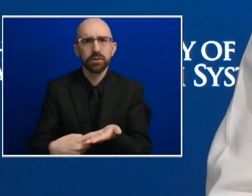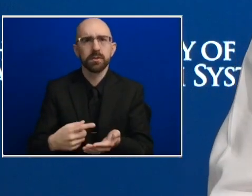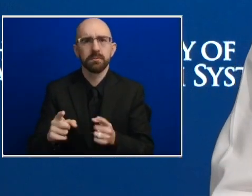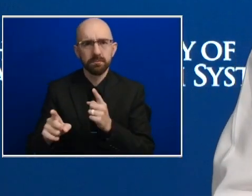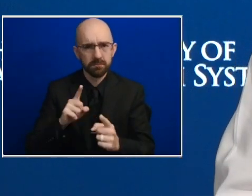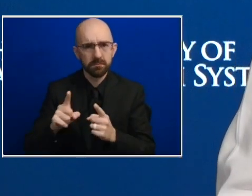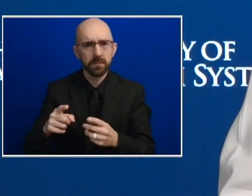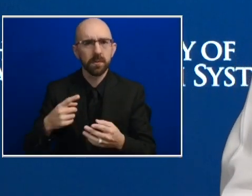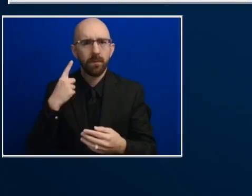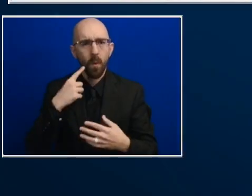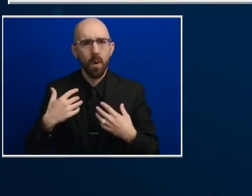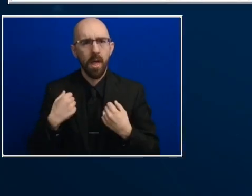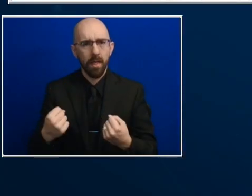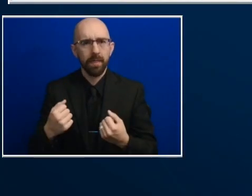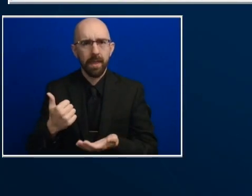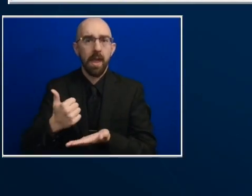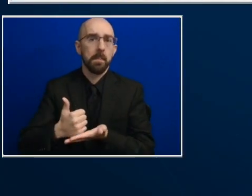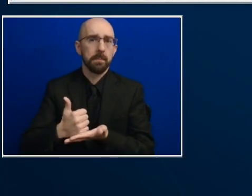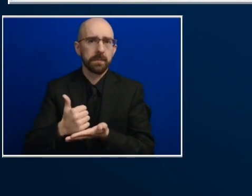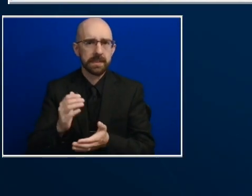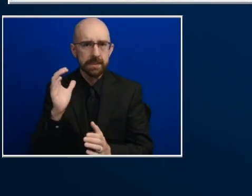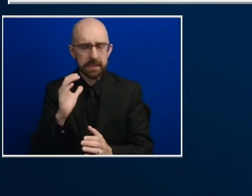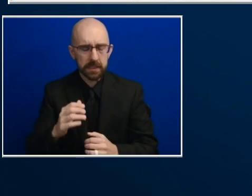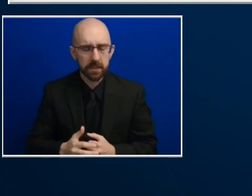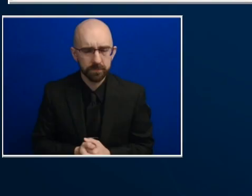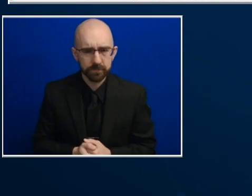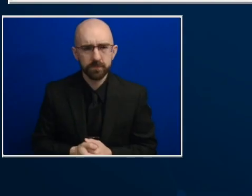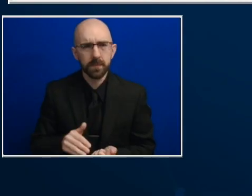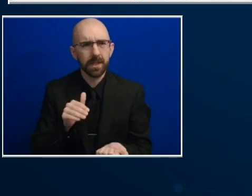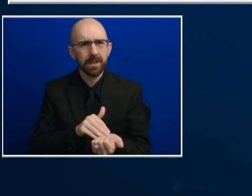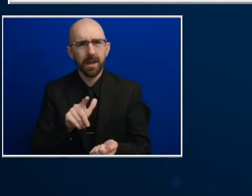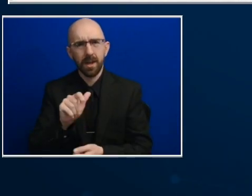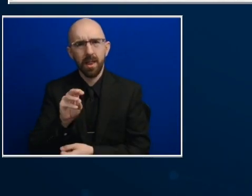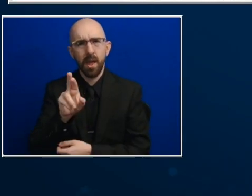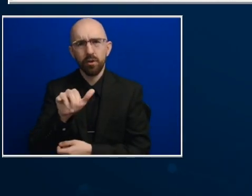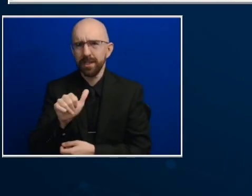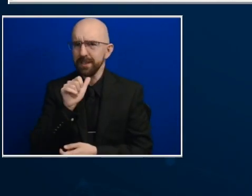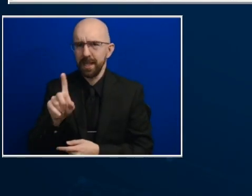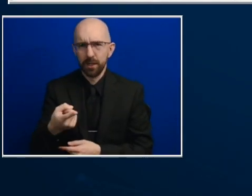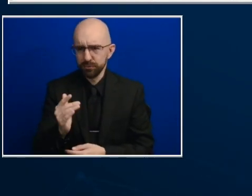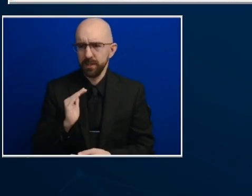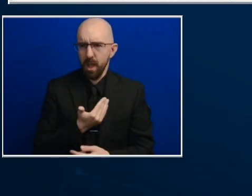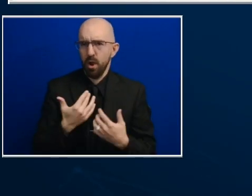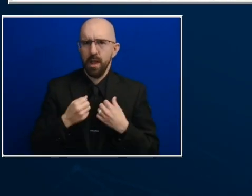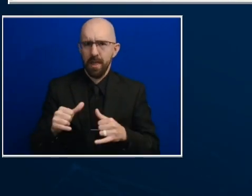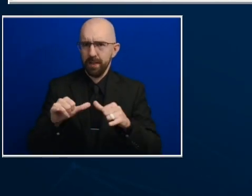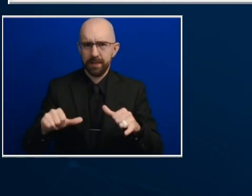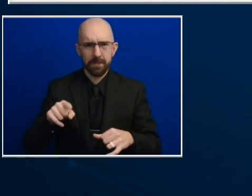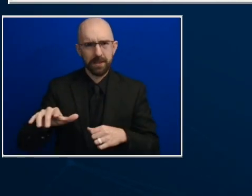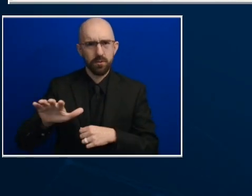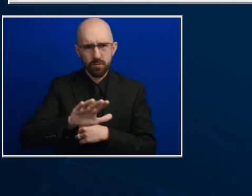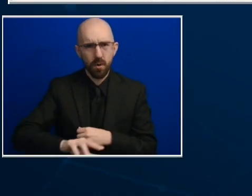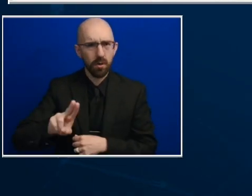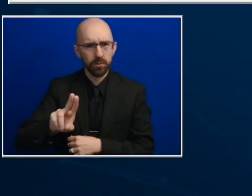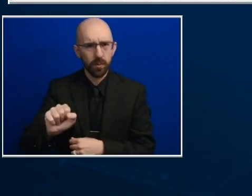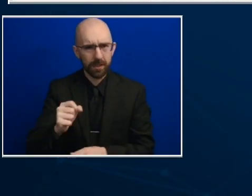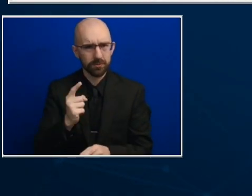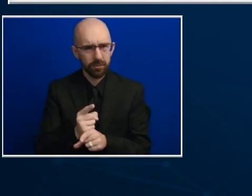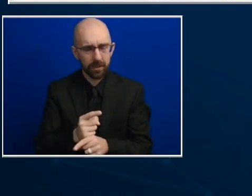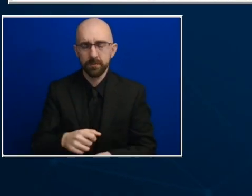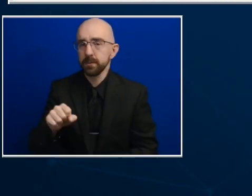seeking. So, Dr. Lowry, this isn't just our health system. This is nationwide, correct? It is,